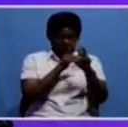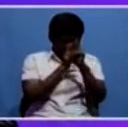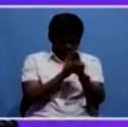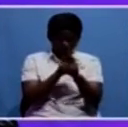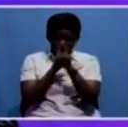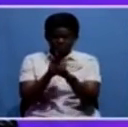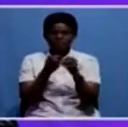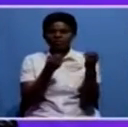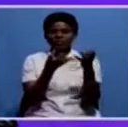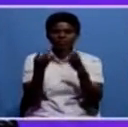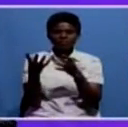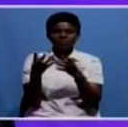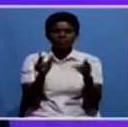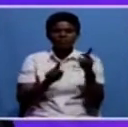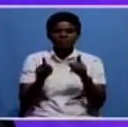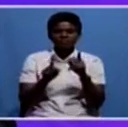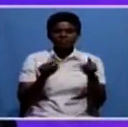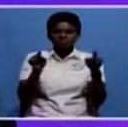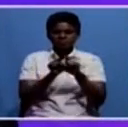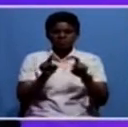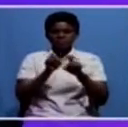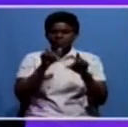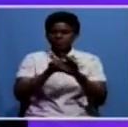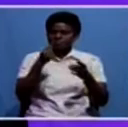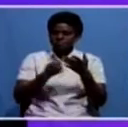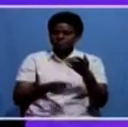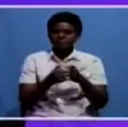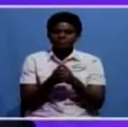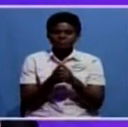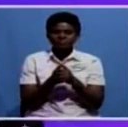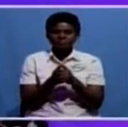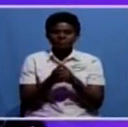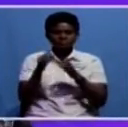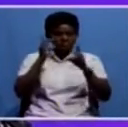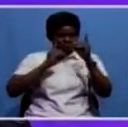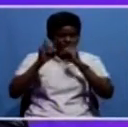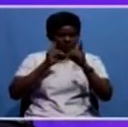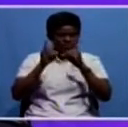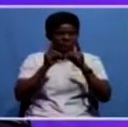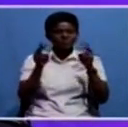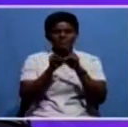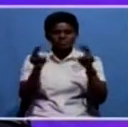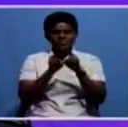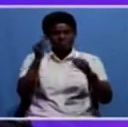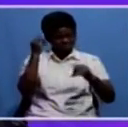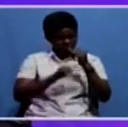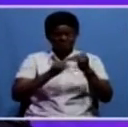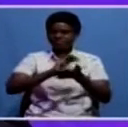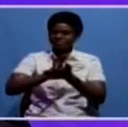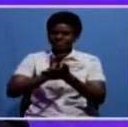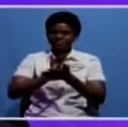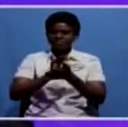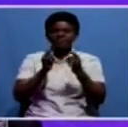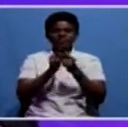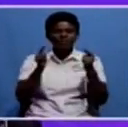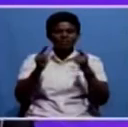that the majority will be heard, these matters were discussed very, very conclusively. Heated